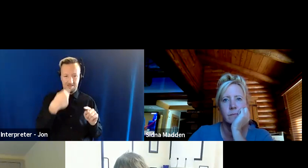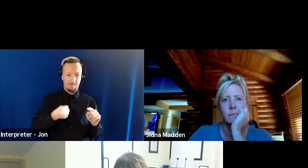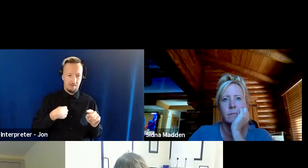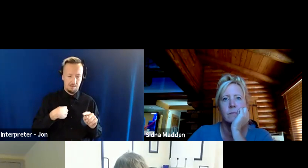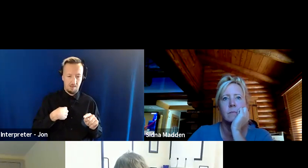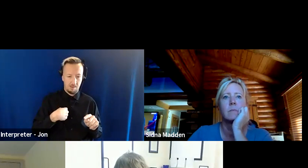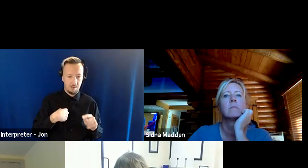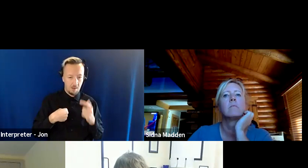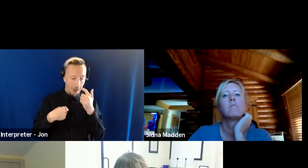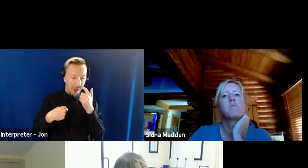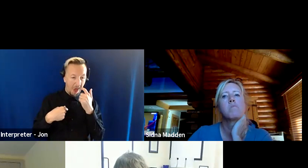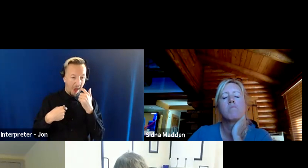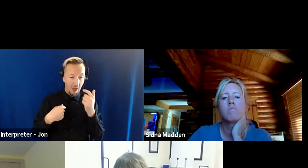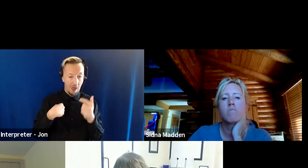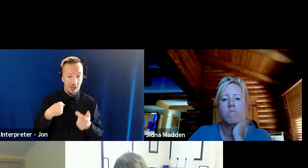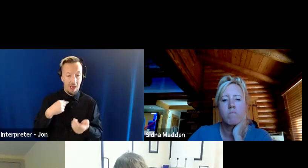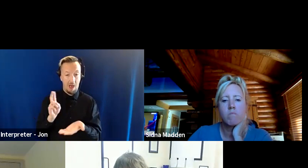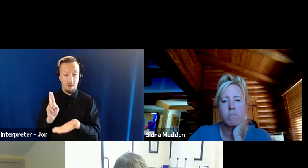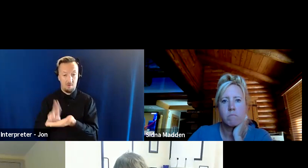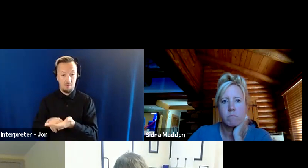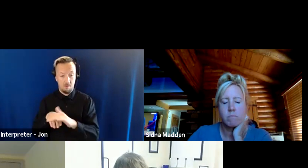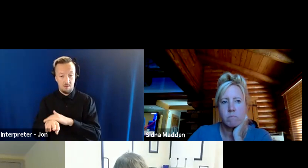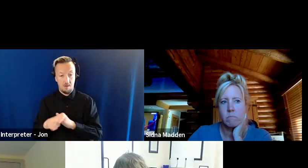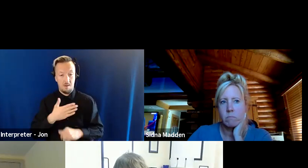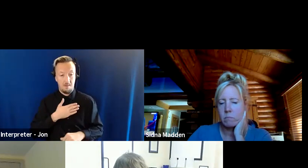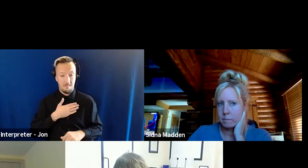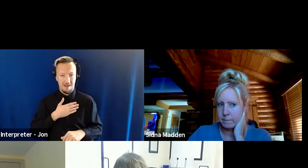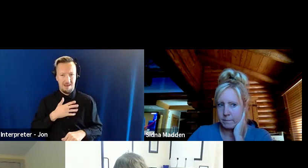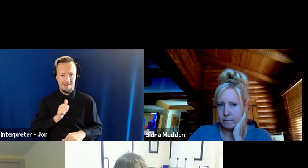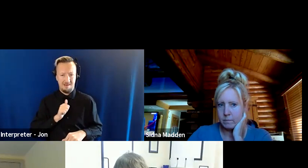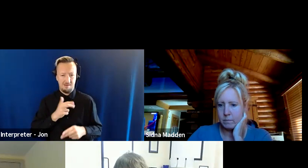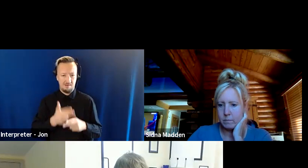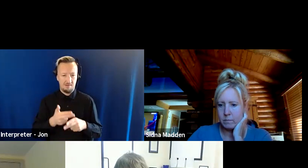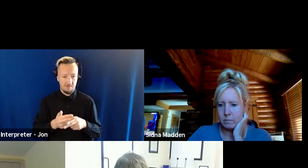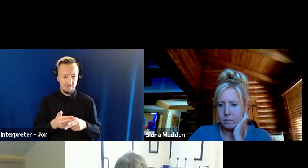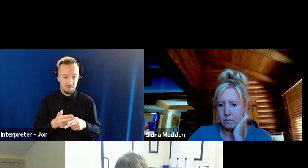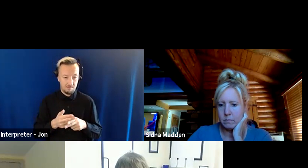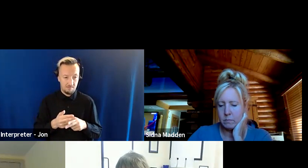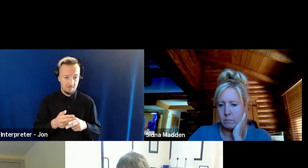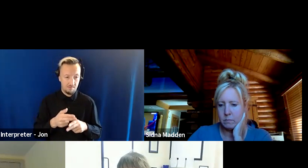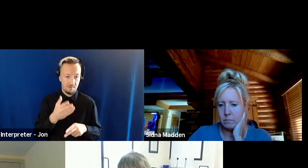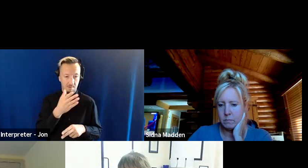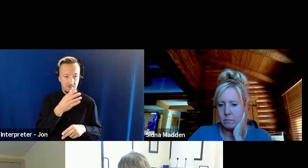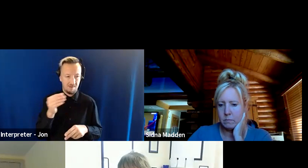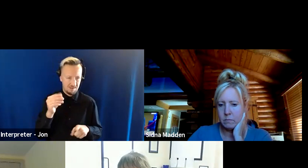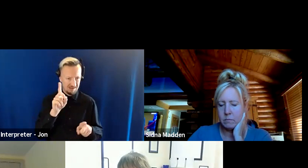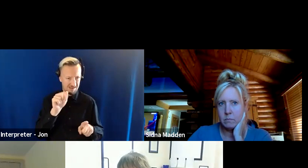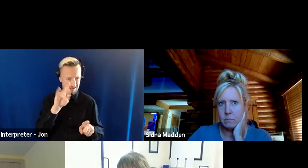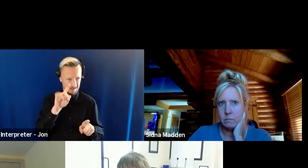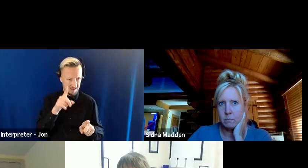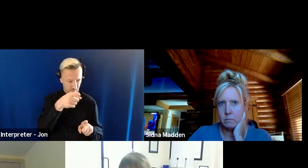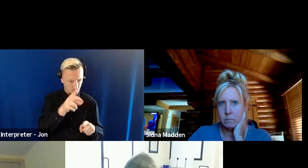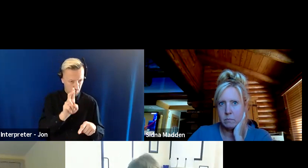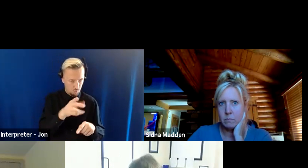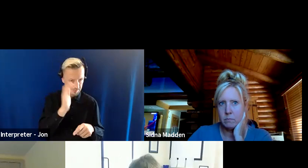I logged in under my own link that I received. And I think, David, you might have logged